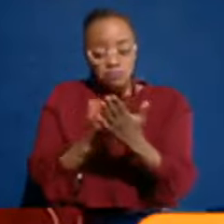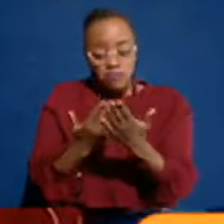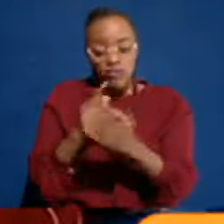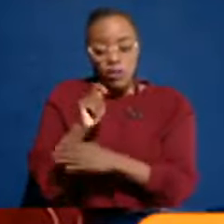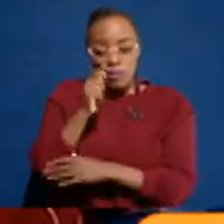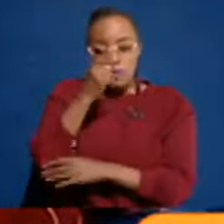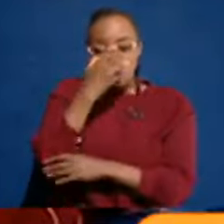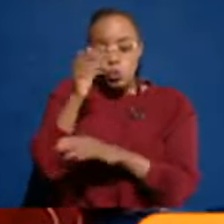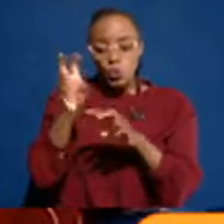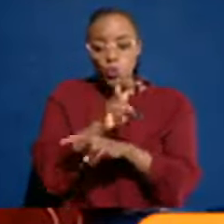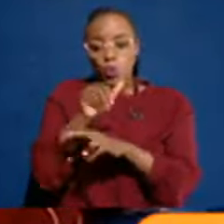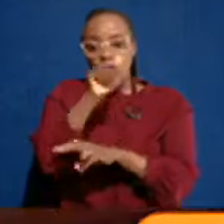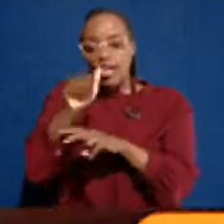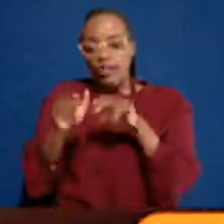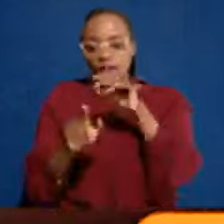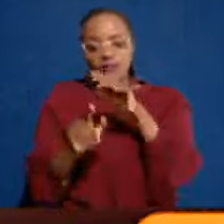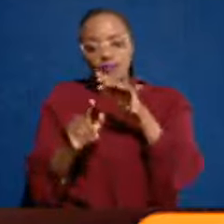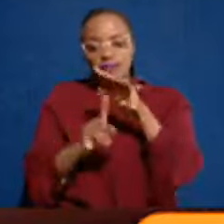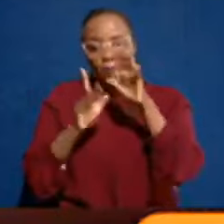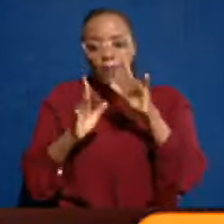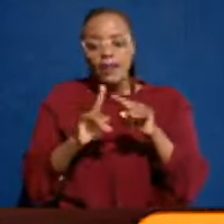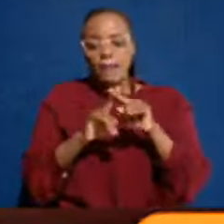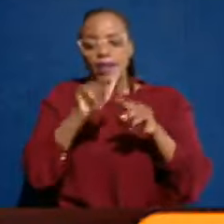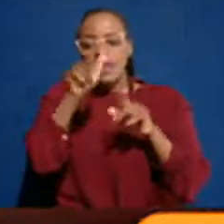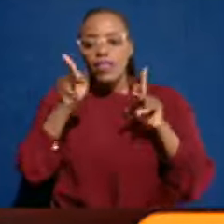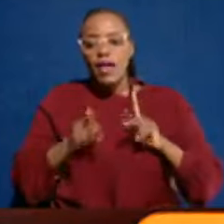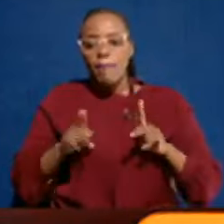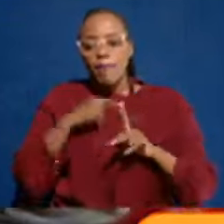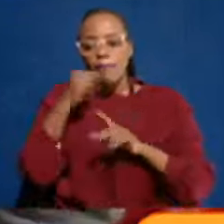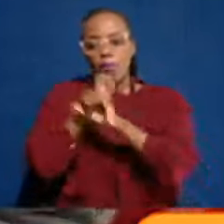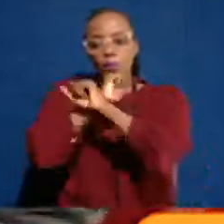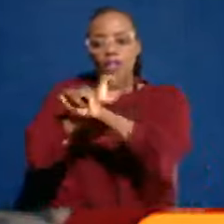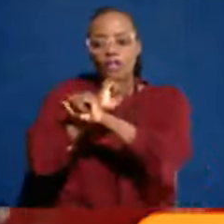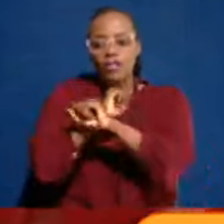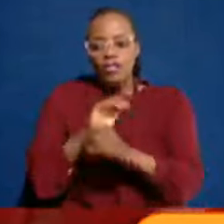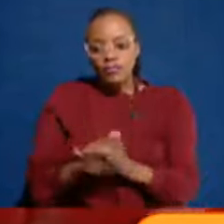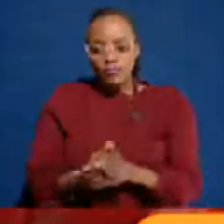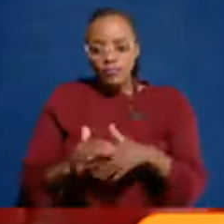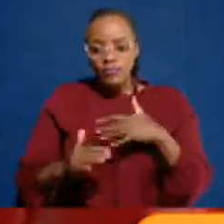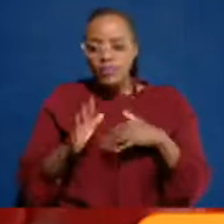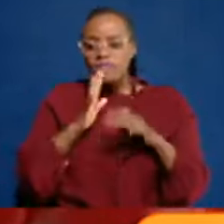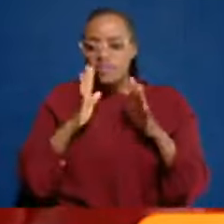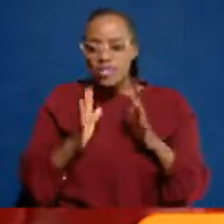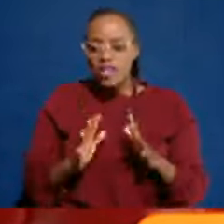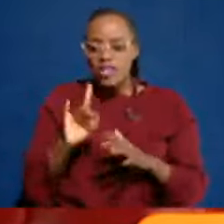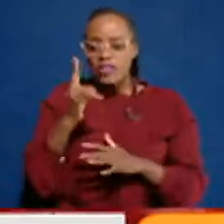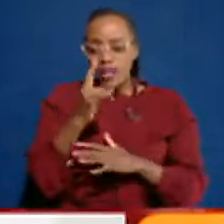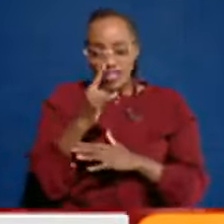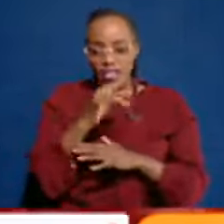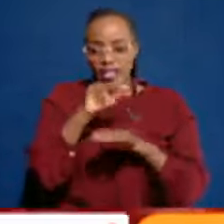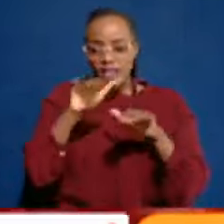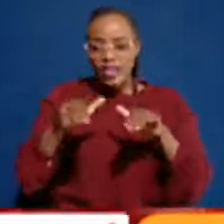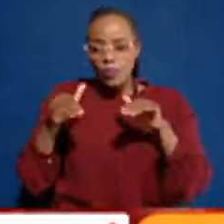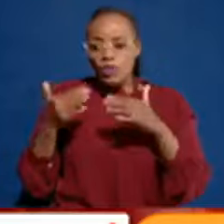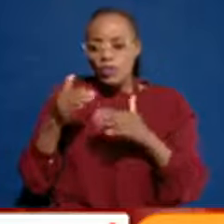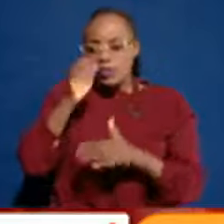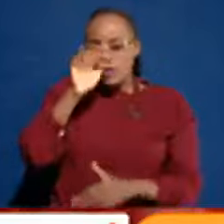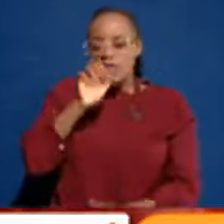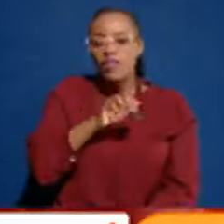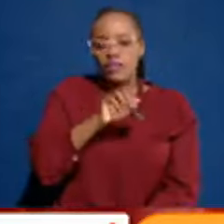Ruto kutafuta waziri mwingine. Hata hivyo kuna wale waliomtetea. Honorable Speaker, in the first parliament we rejected Phyllis